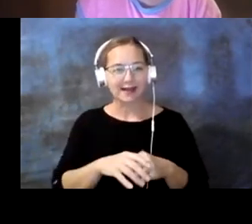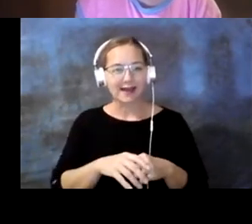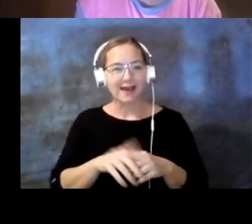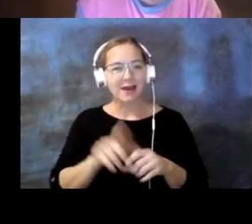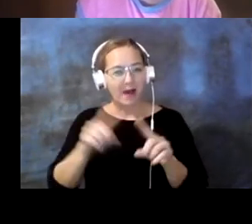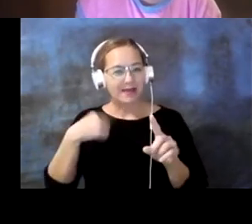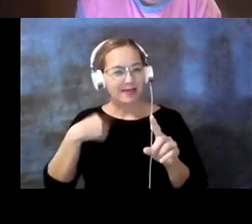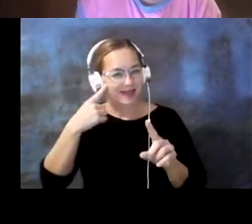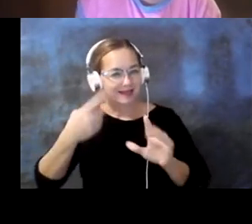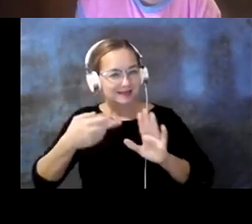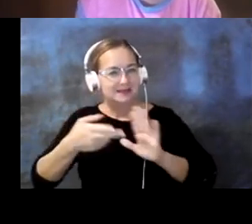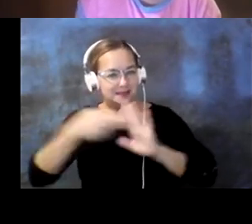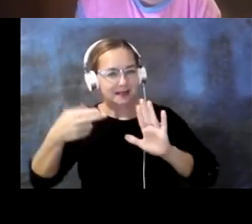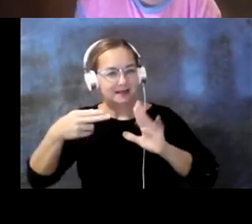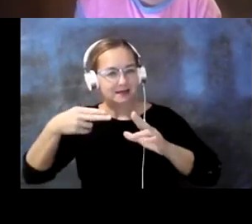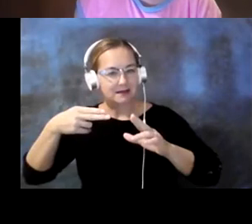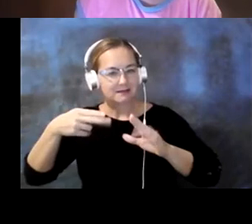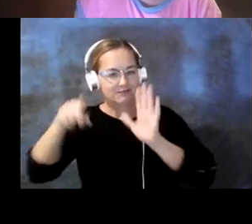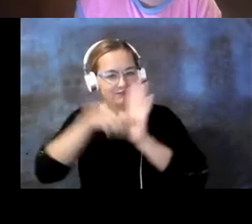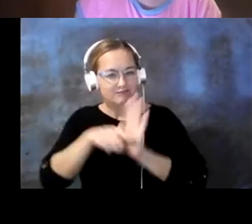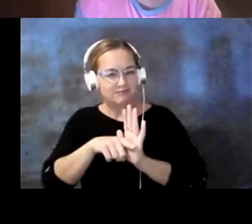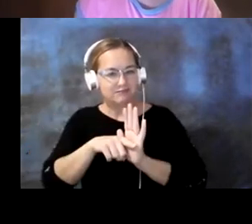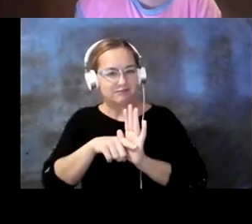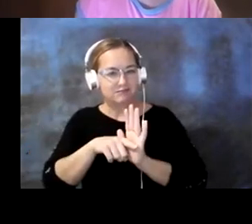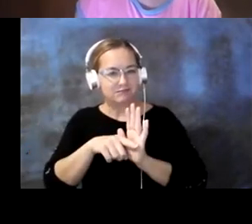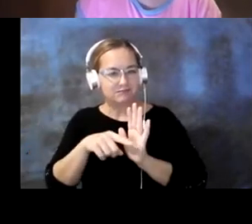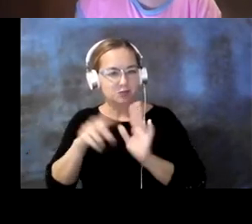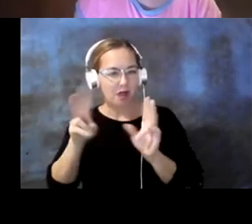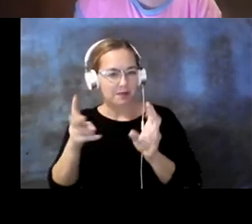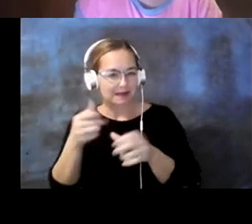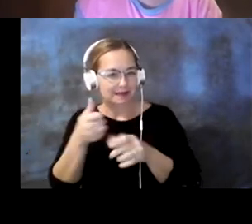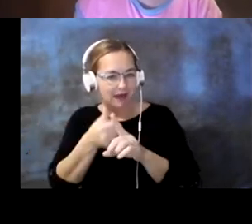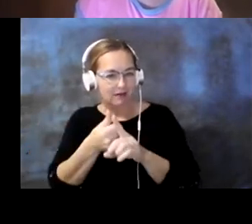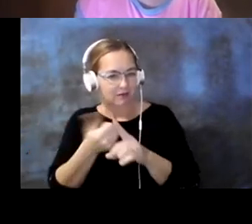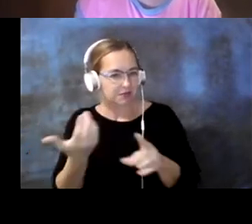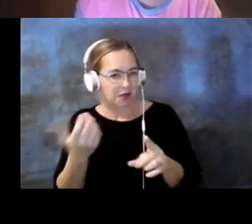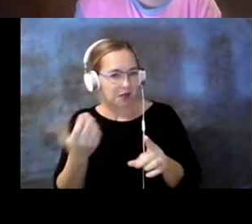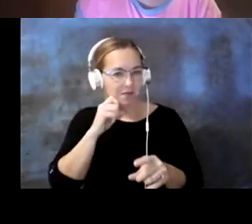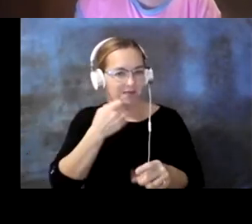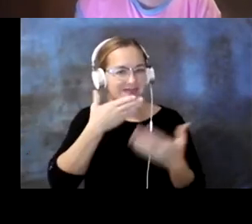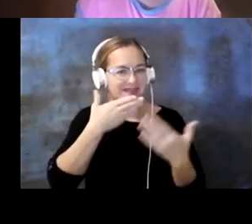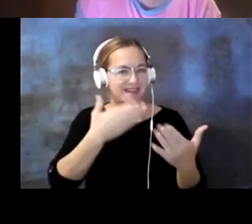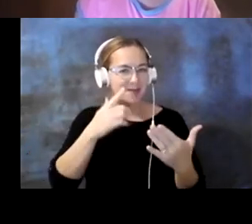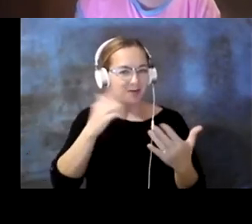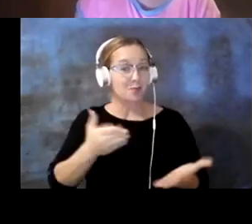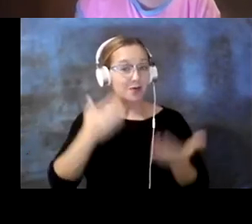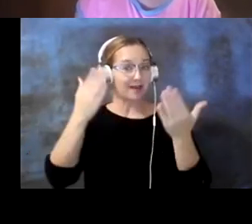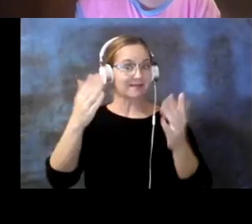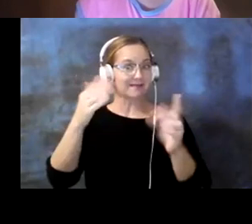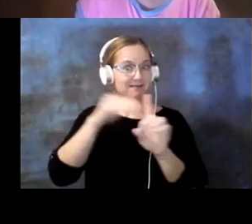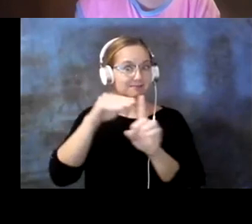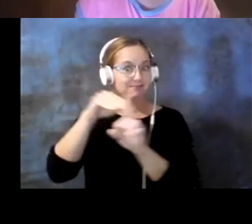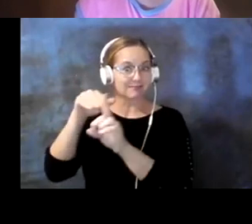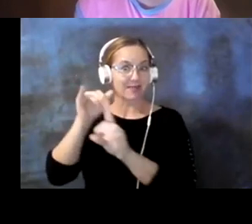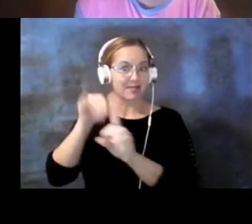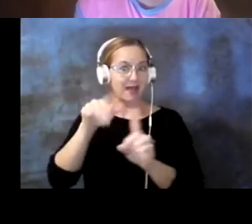stigmatized topic in itself. So yeah, so thanks for bringing attention to